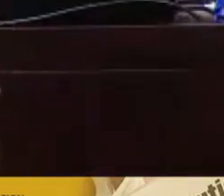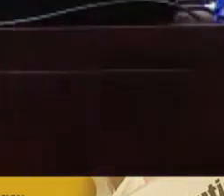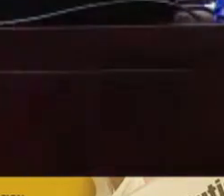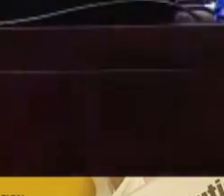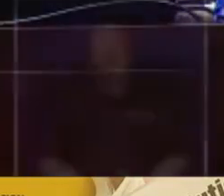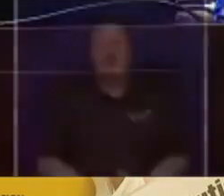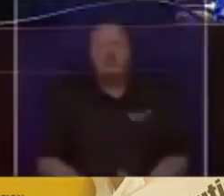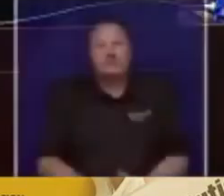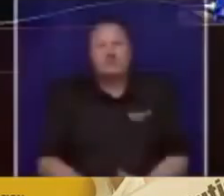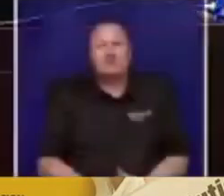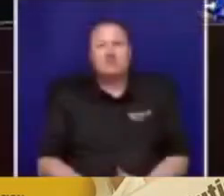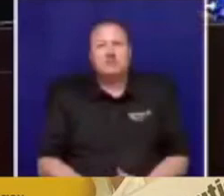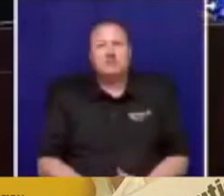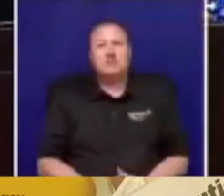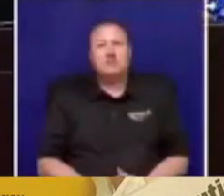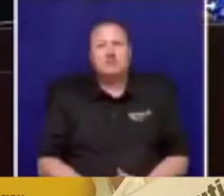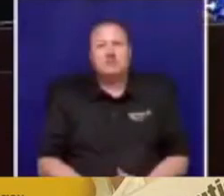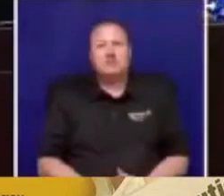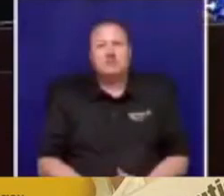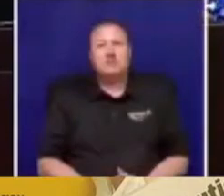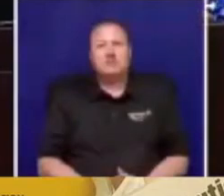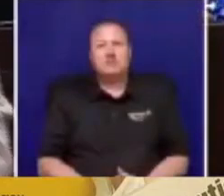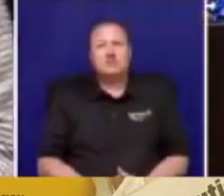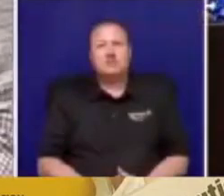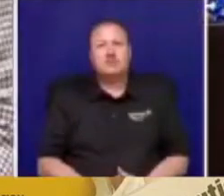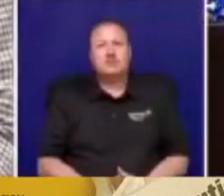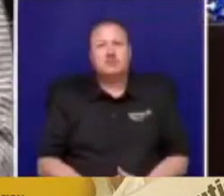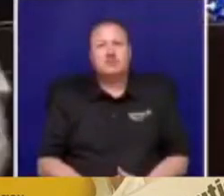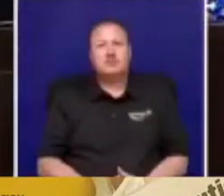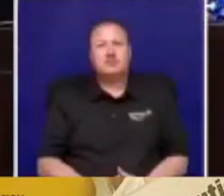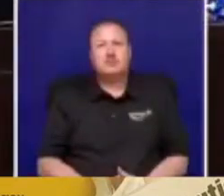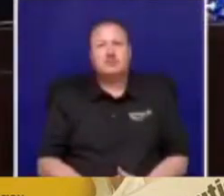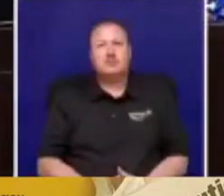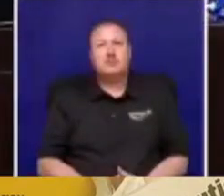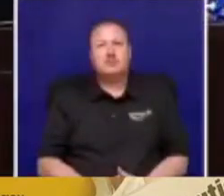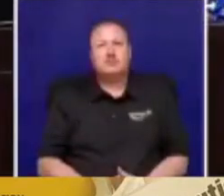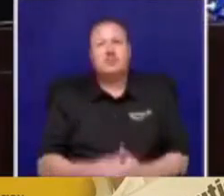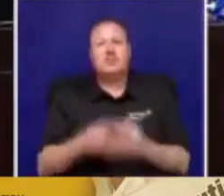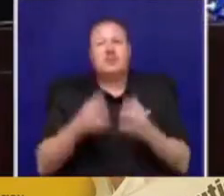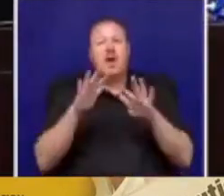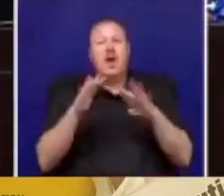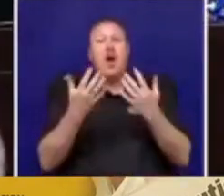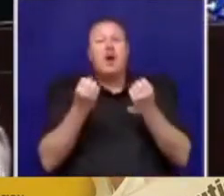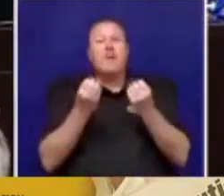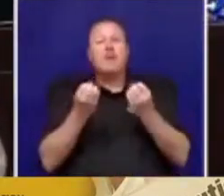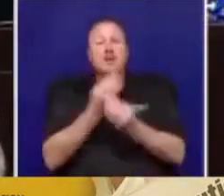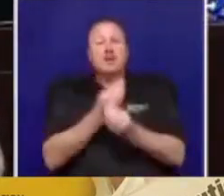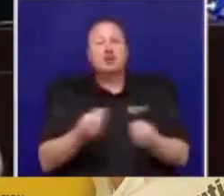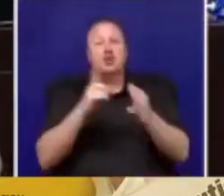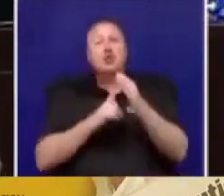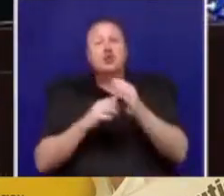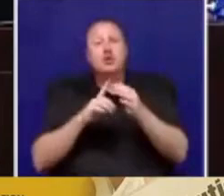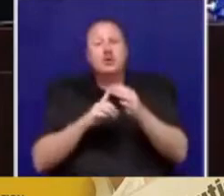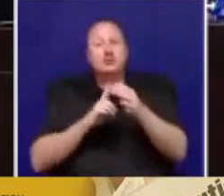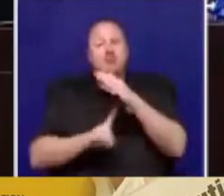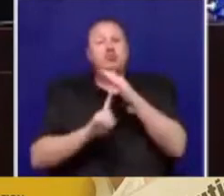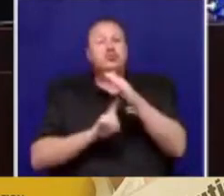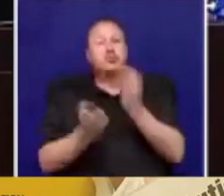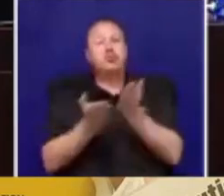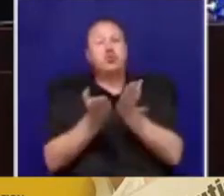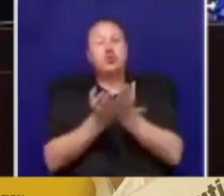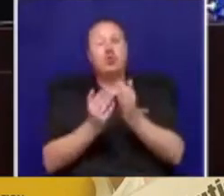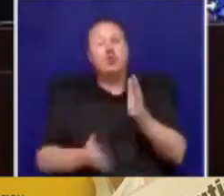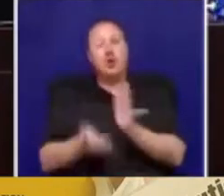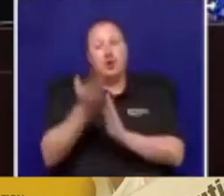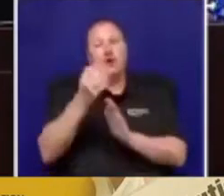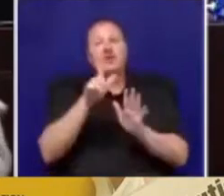the continent, but benza ntoni with that accolade? While the number of learners in schools have increased to 73.4,